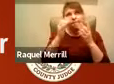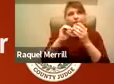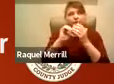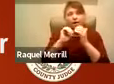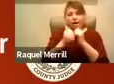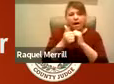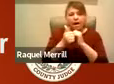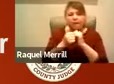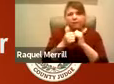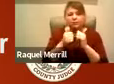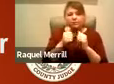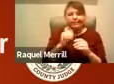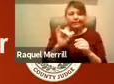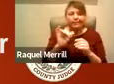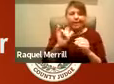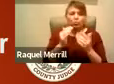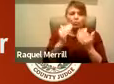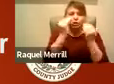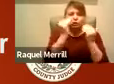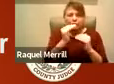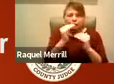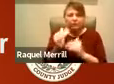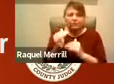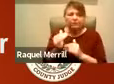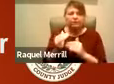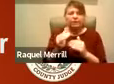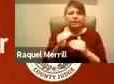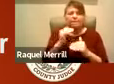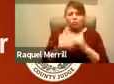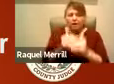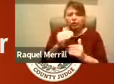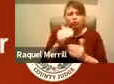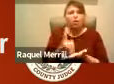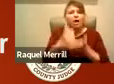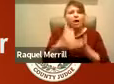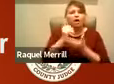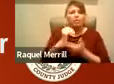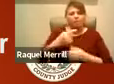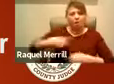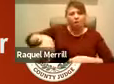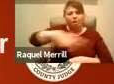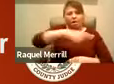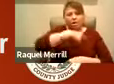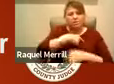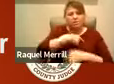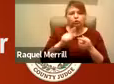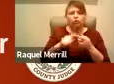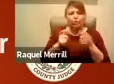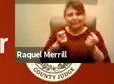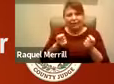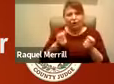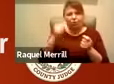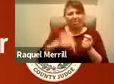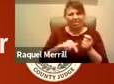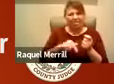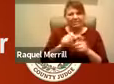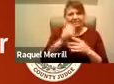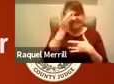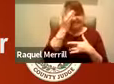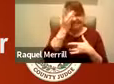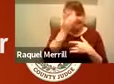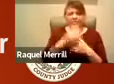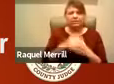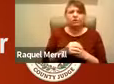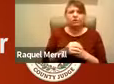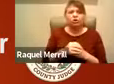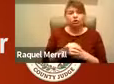restrictions and processes to help our community better deal with this disease, so